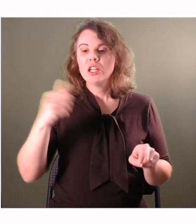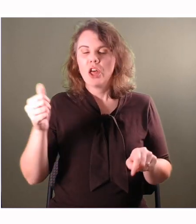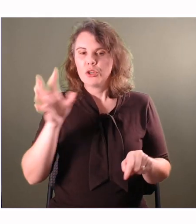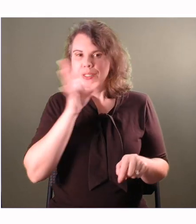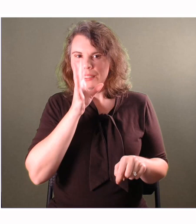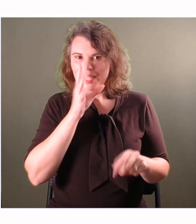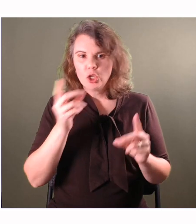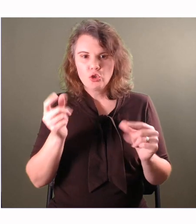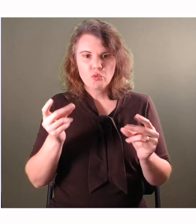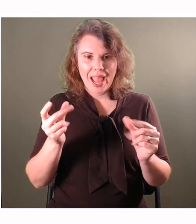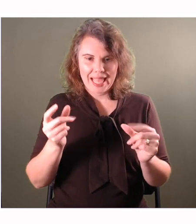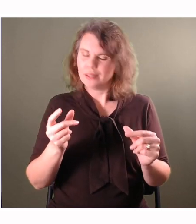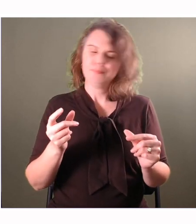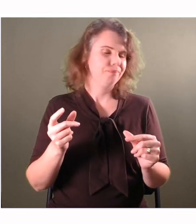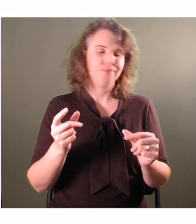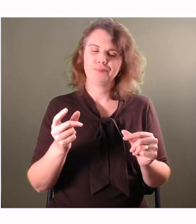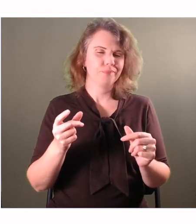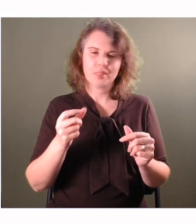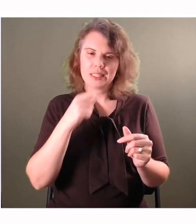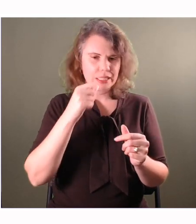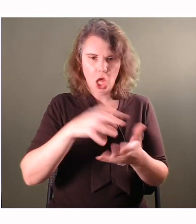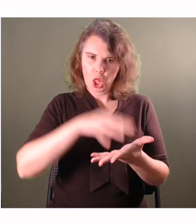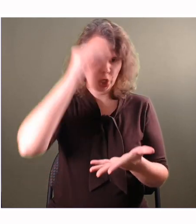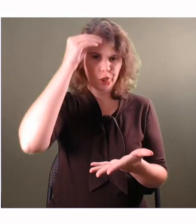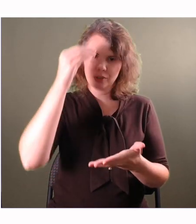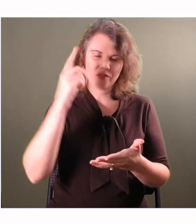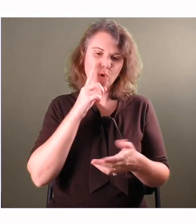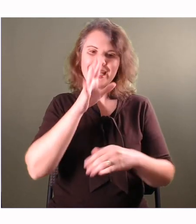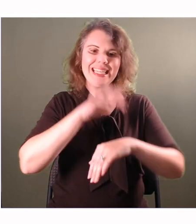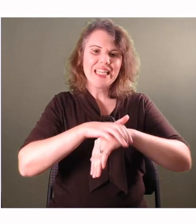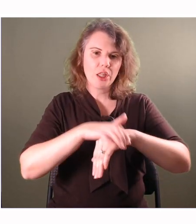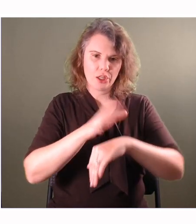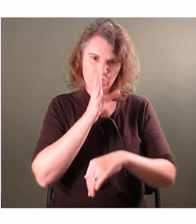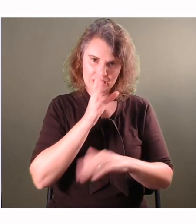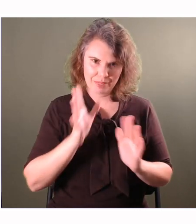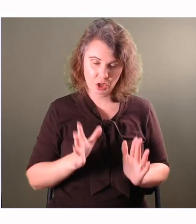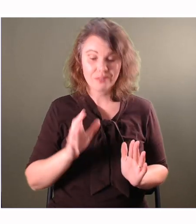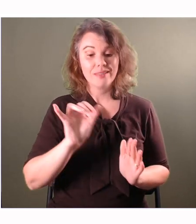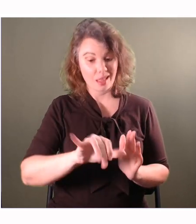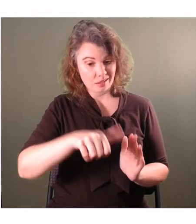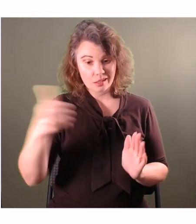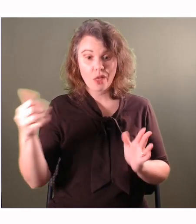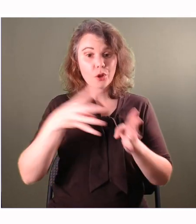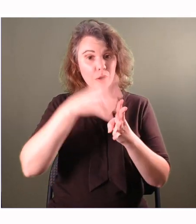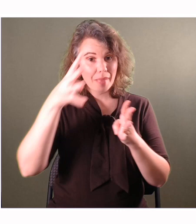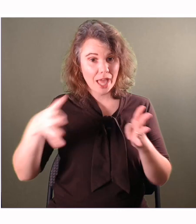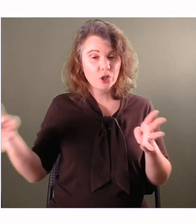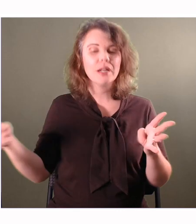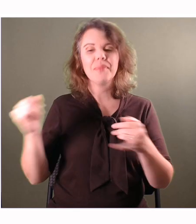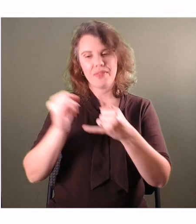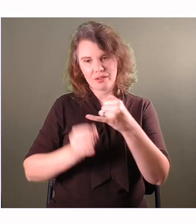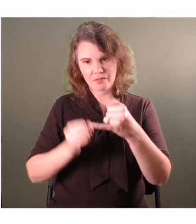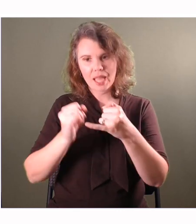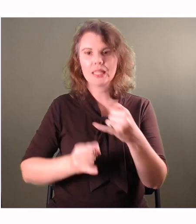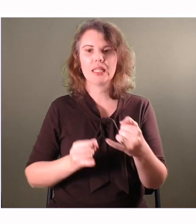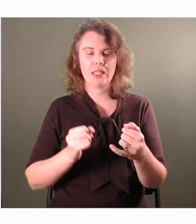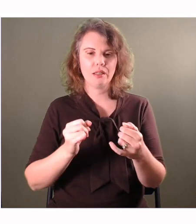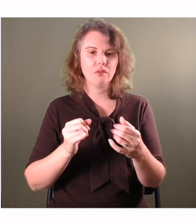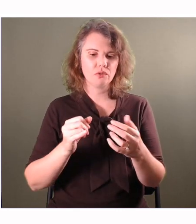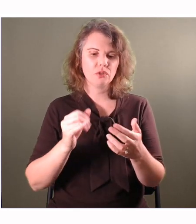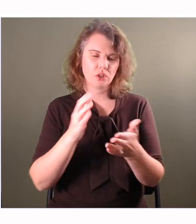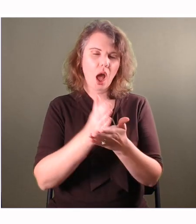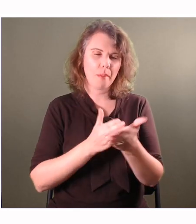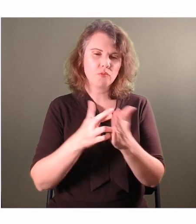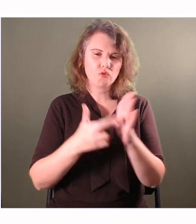rate contingent rule that was not learnable. So that's another pattern that you see. And then finally, we have these rules that can be learned